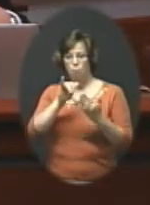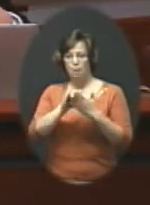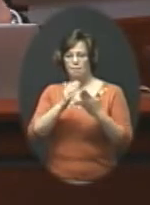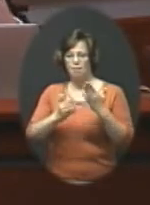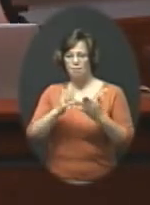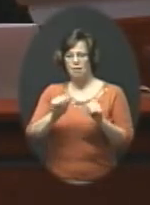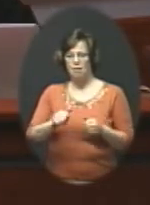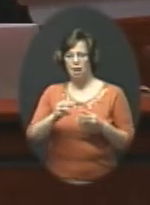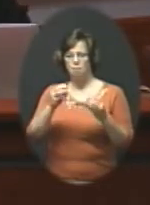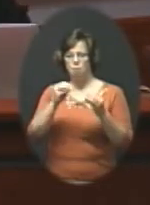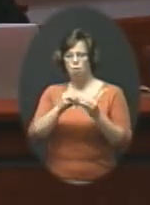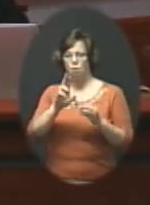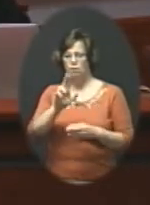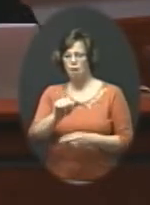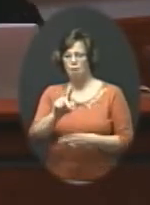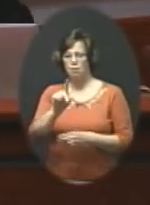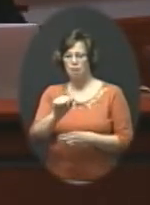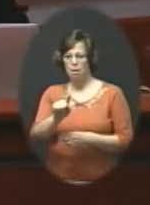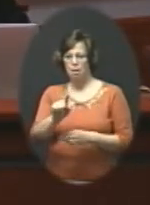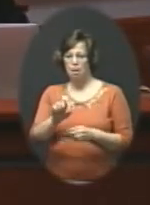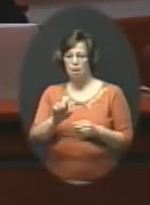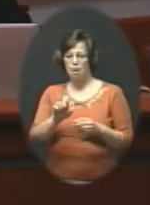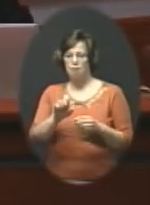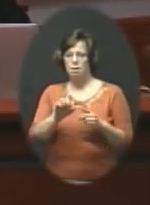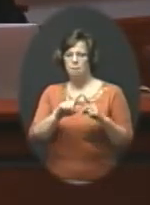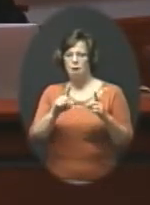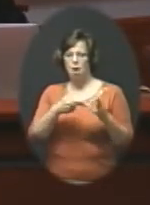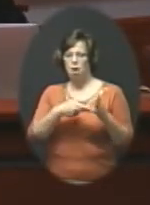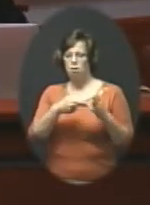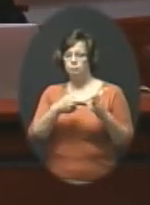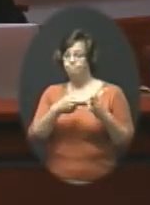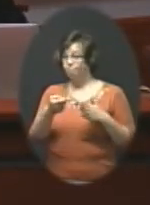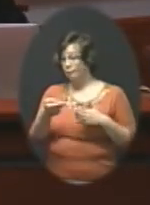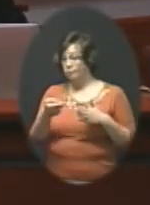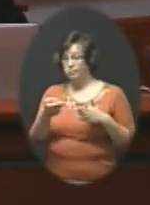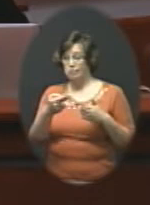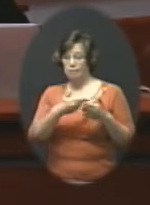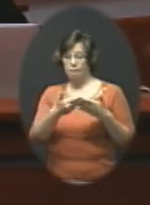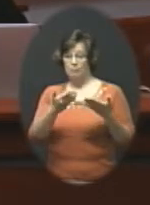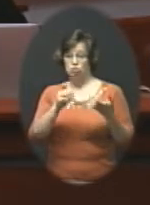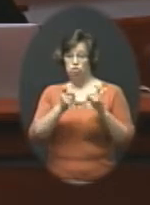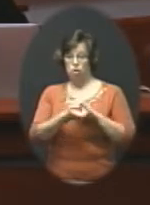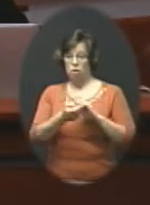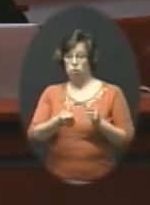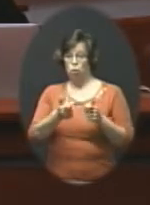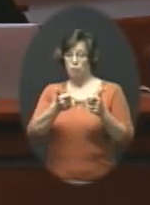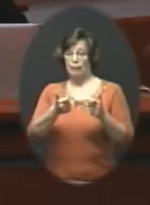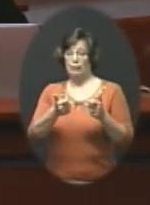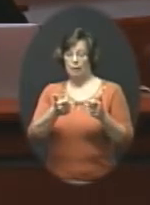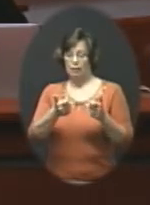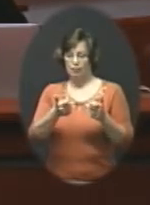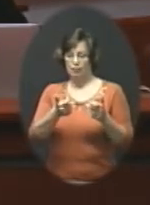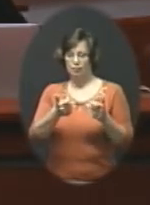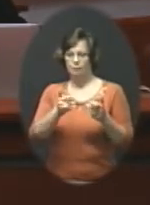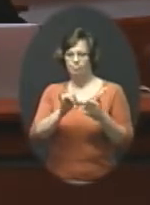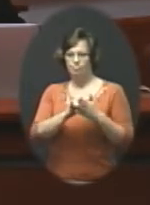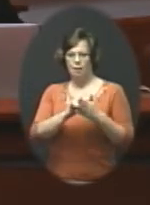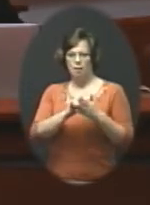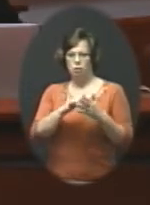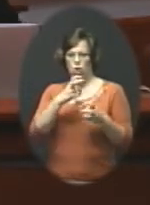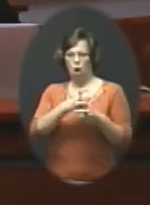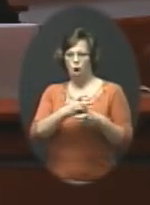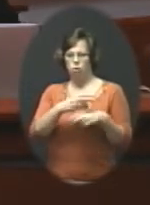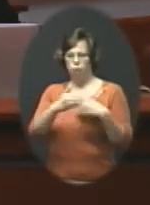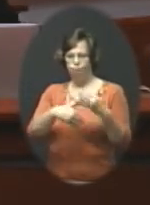I could give you even more of an update, but honest to goodness, things change so quickly that it's hard